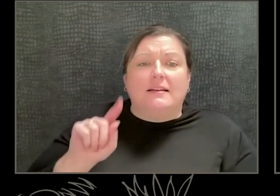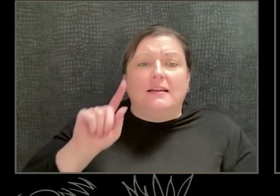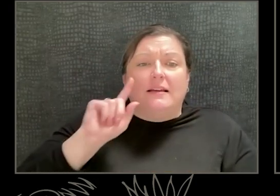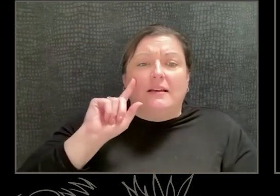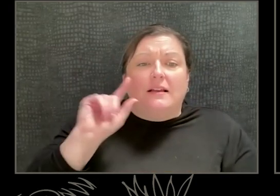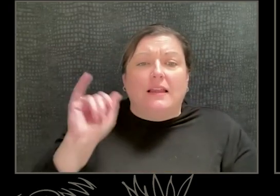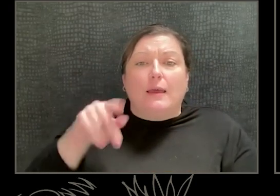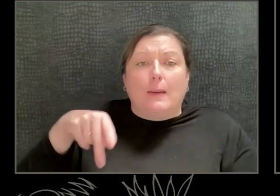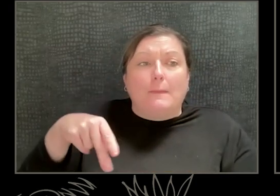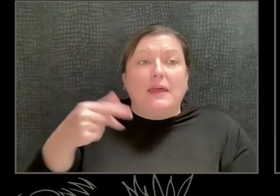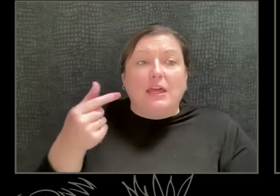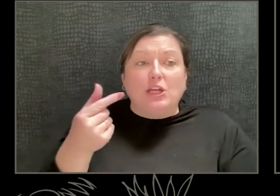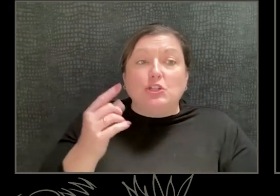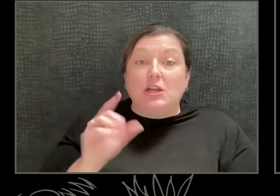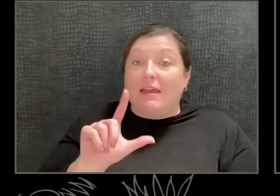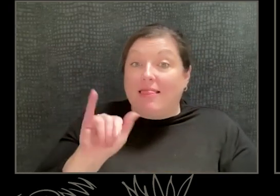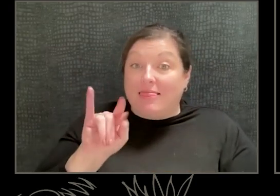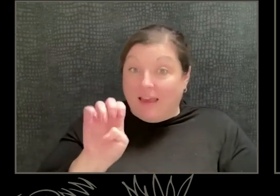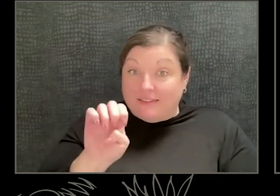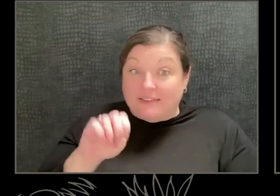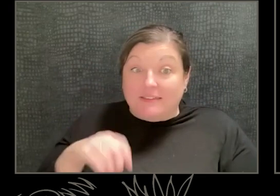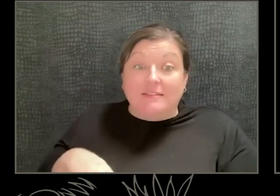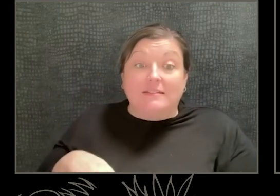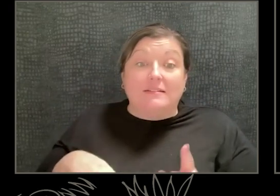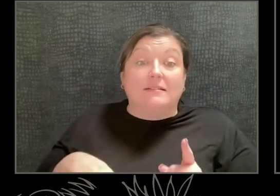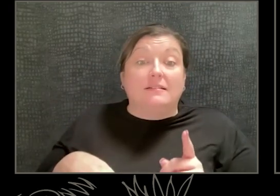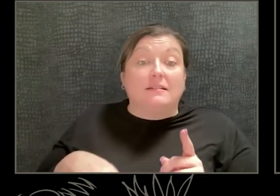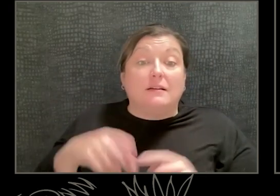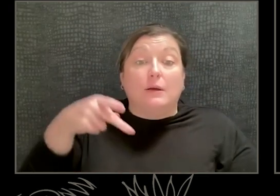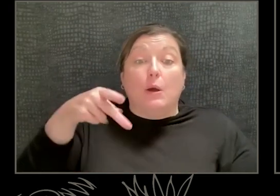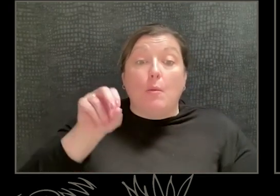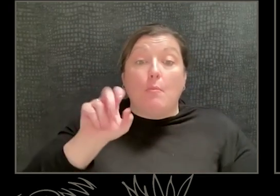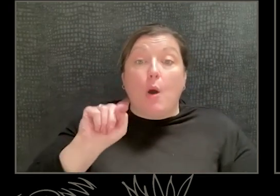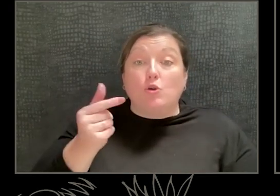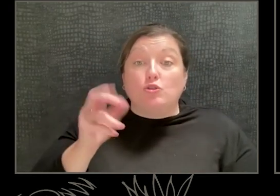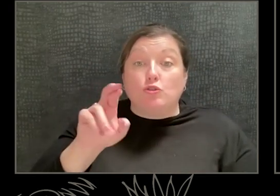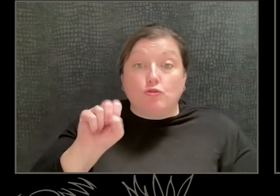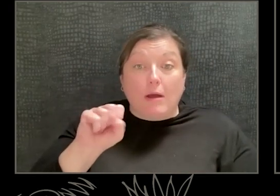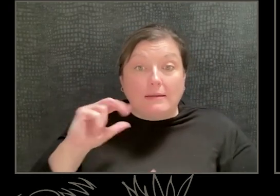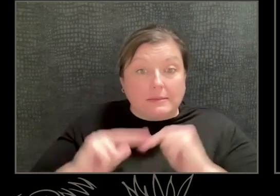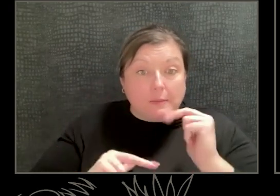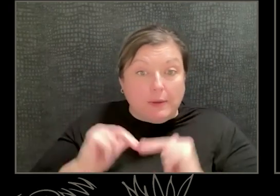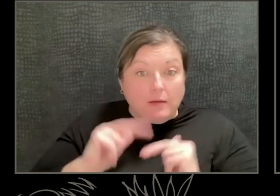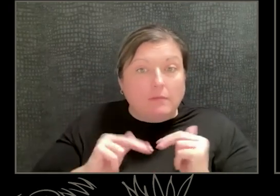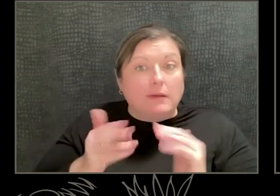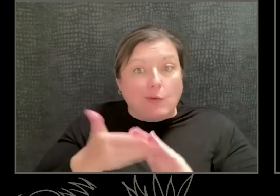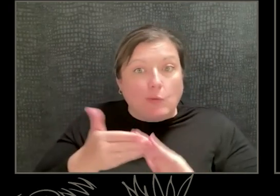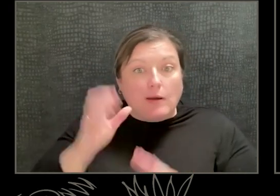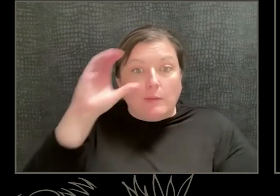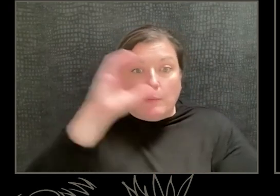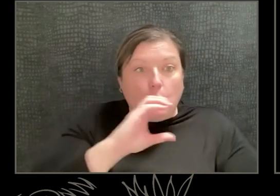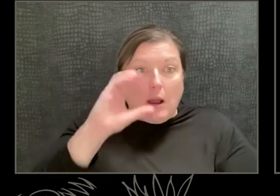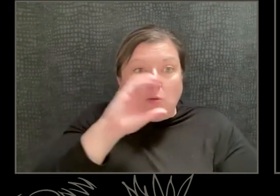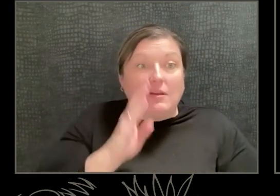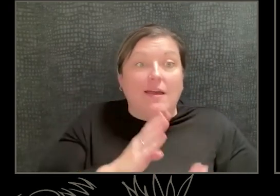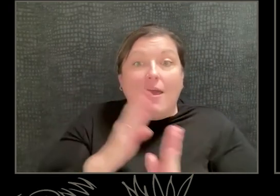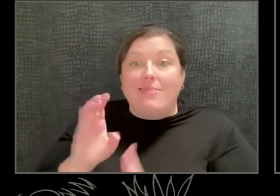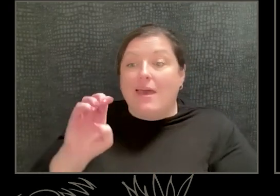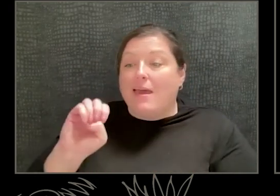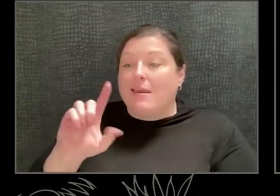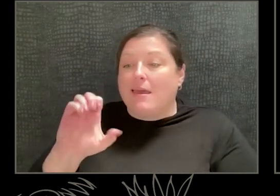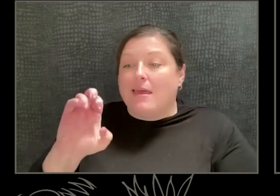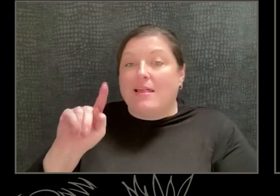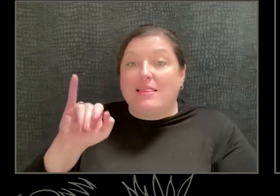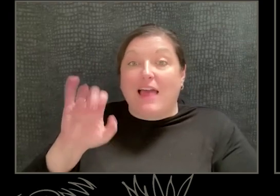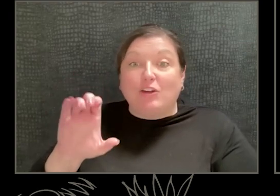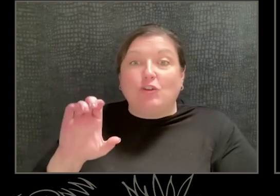which is a Postgres build that can run in the browser, and electric, which is a sync engine. We'll talk more about those during